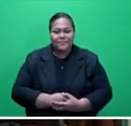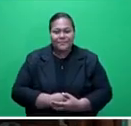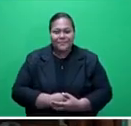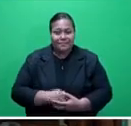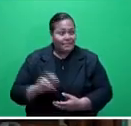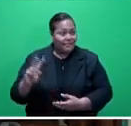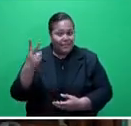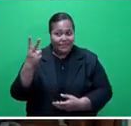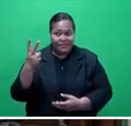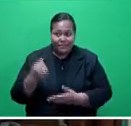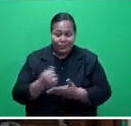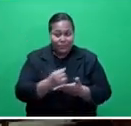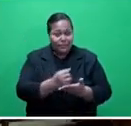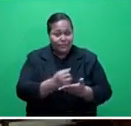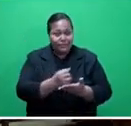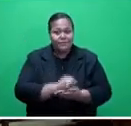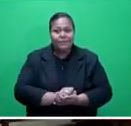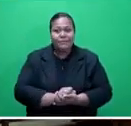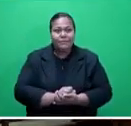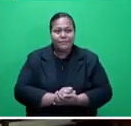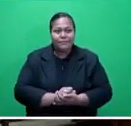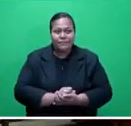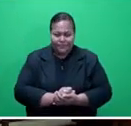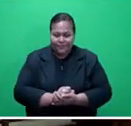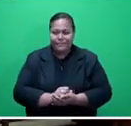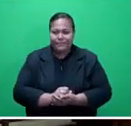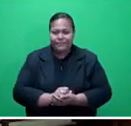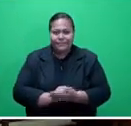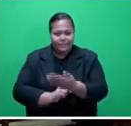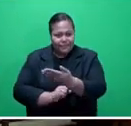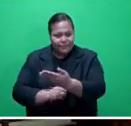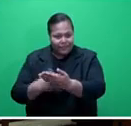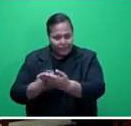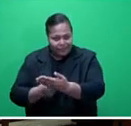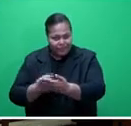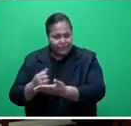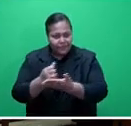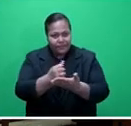seconder? Honourable Speaker, I beg to second the motion.